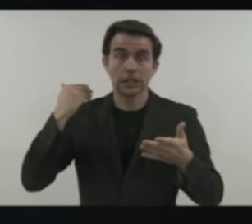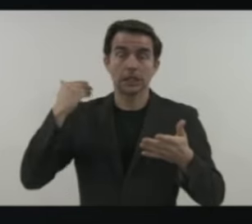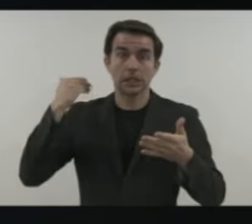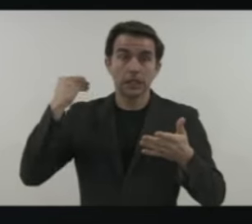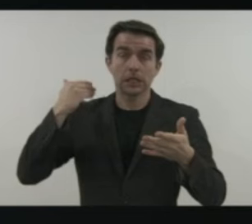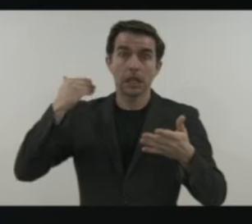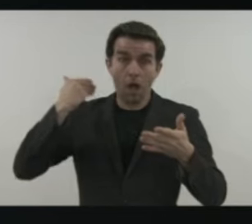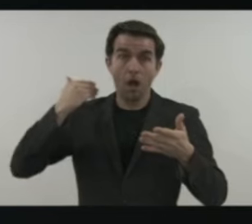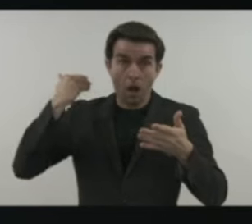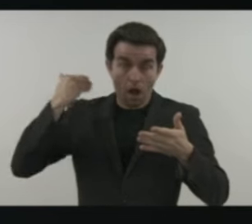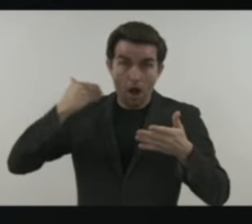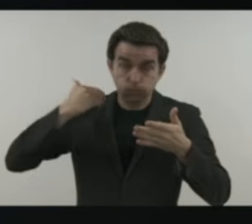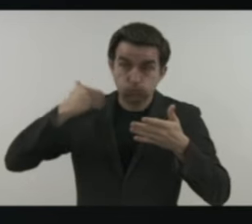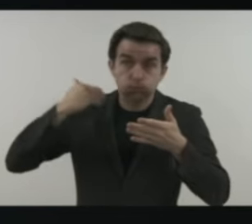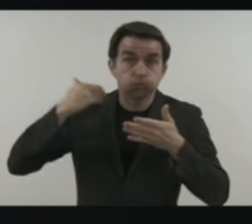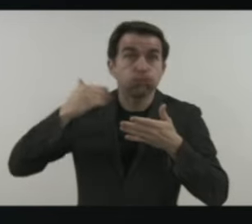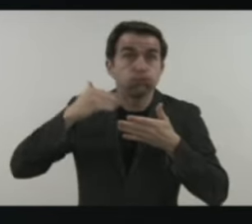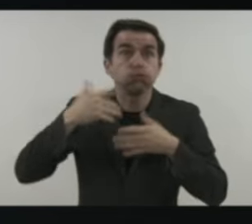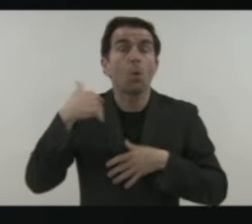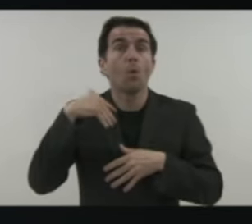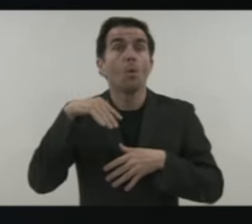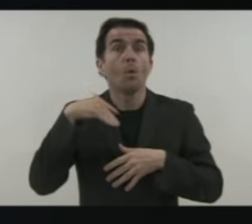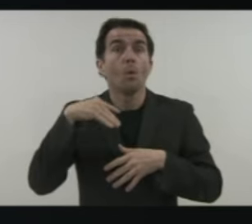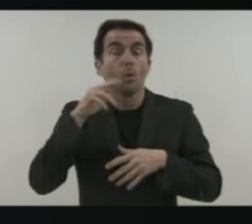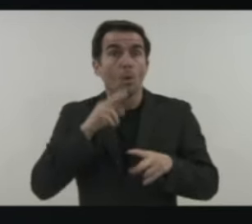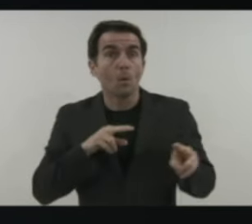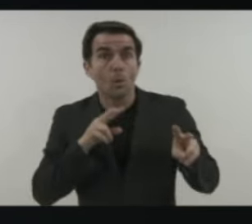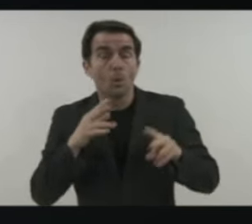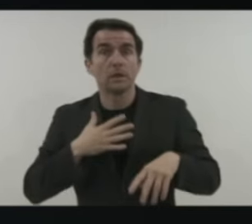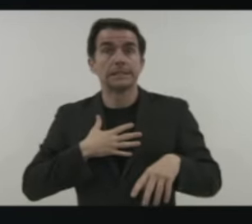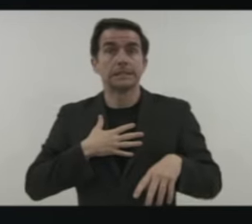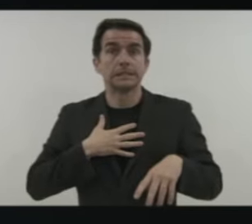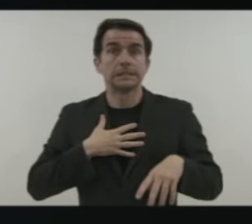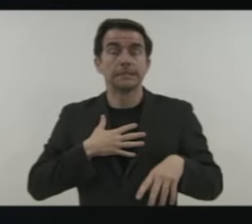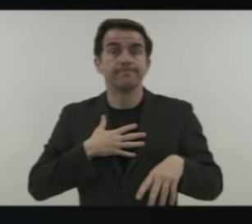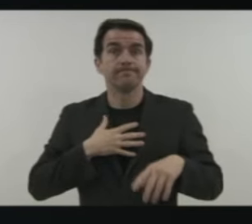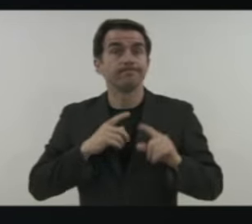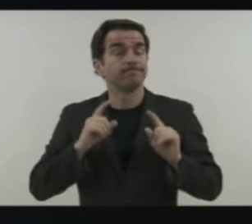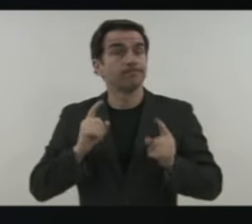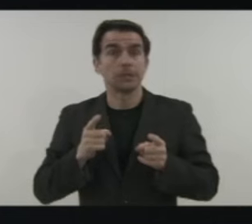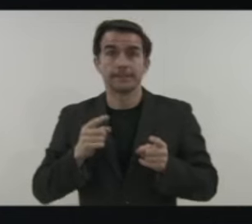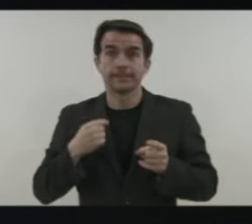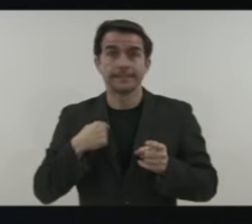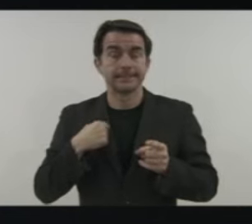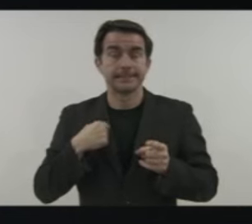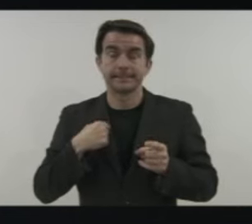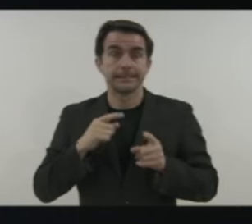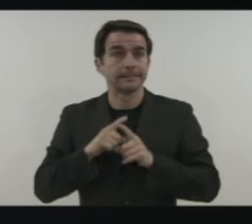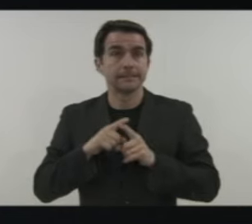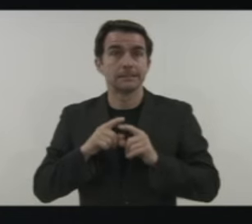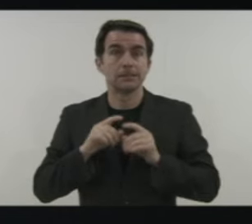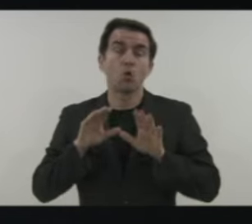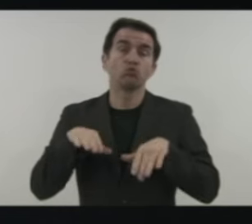to the energy transition. Our emissions are down 45% versus 2005. Lignite used